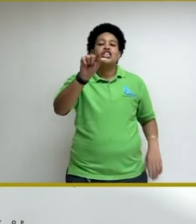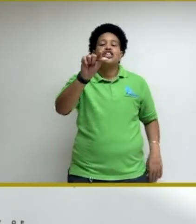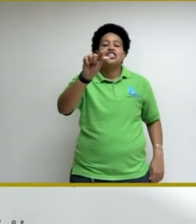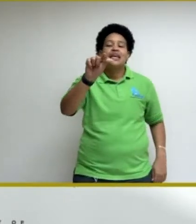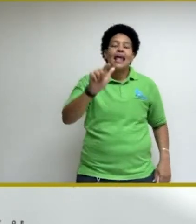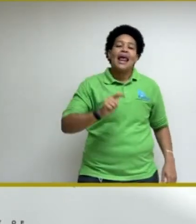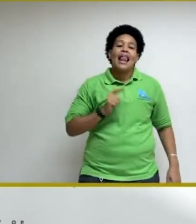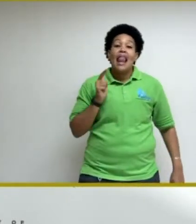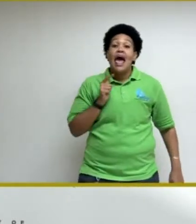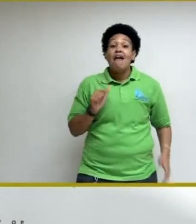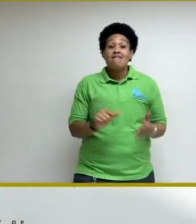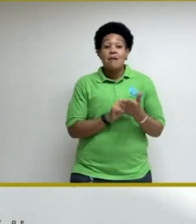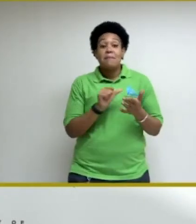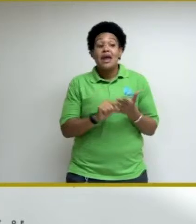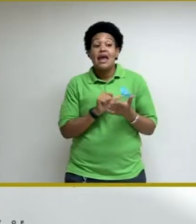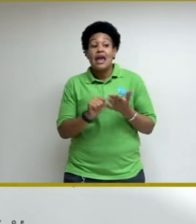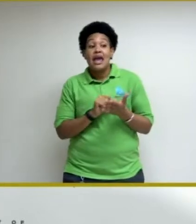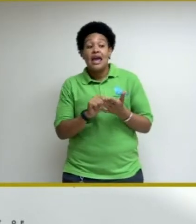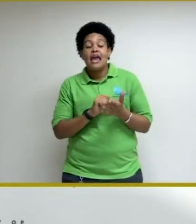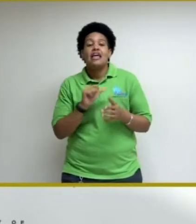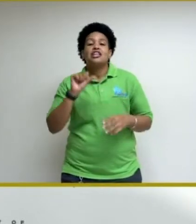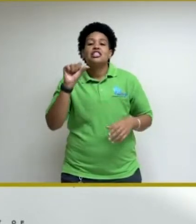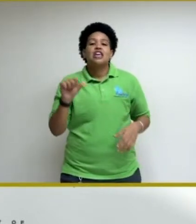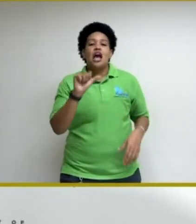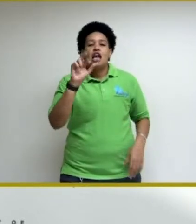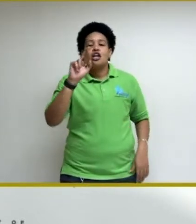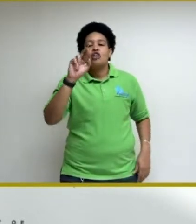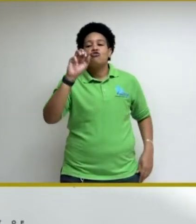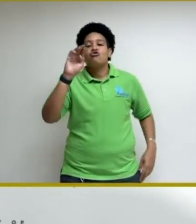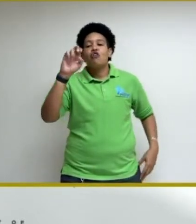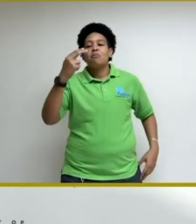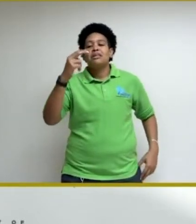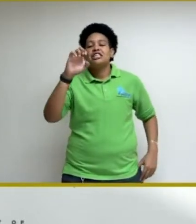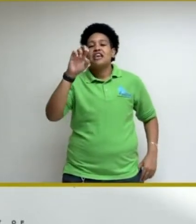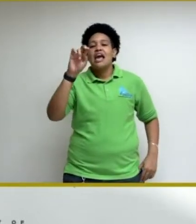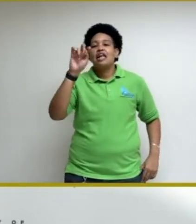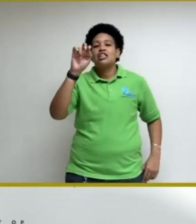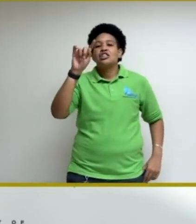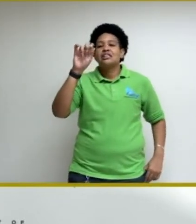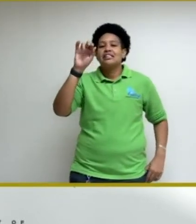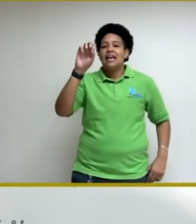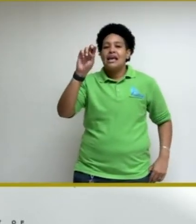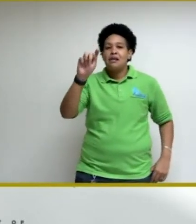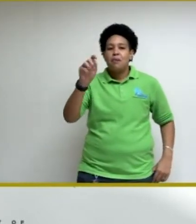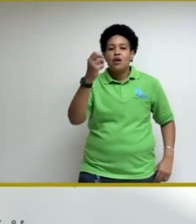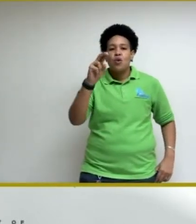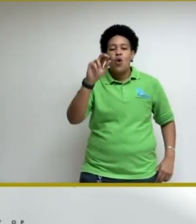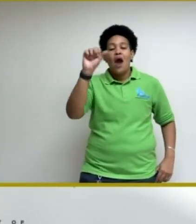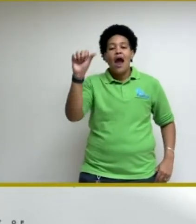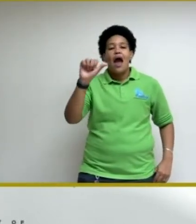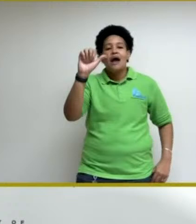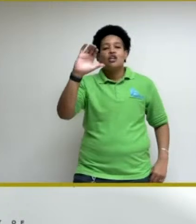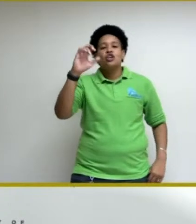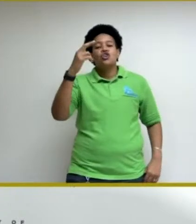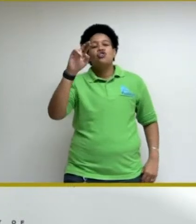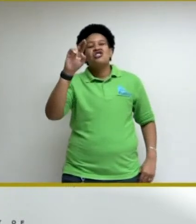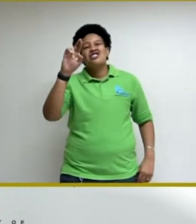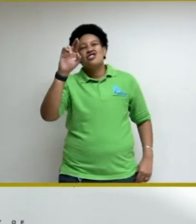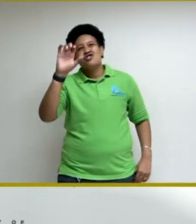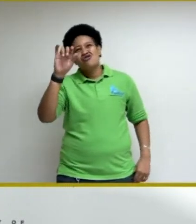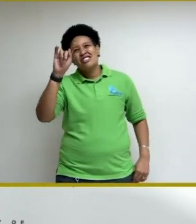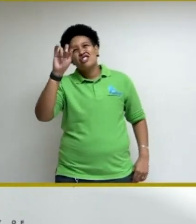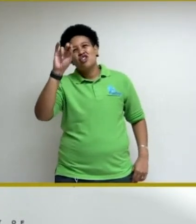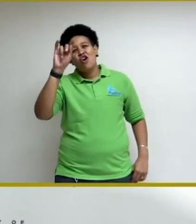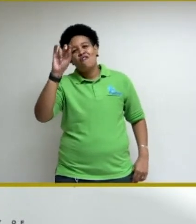Instagram live page at Ramesh Entertainment or at Chris Tufton. And